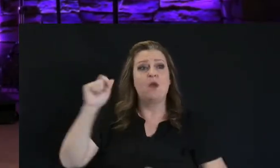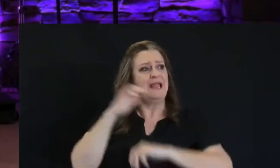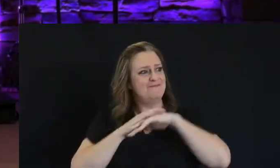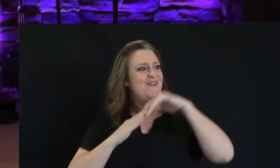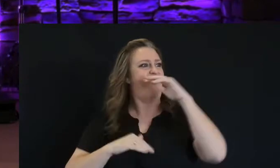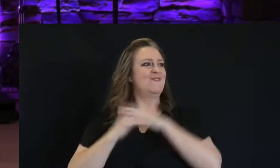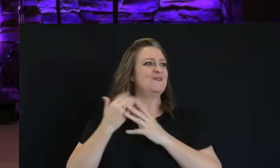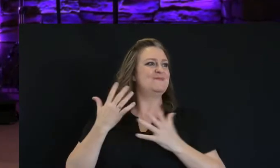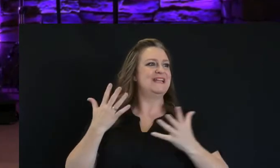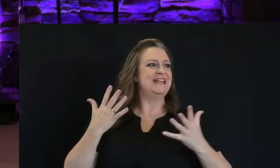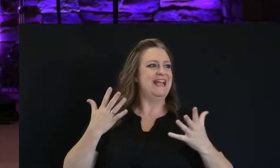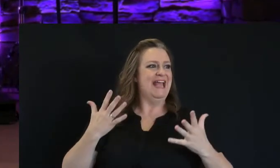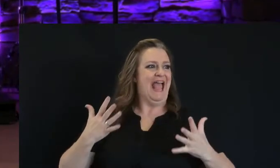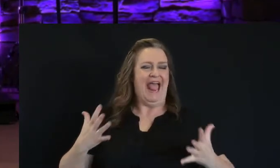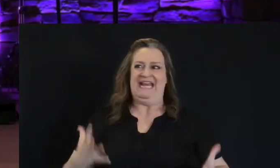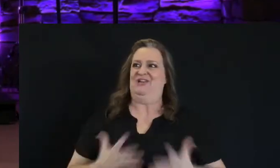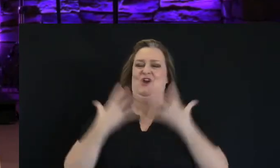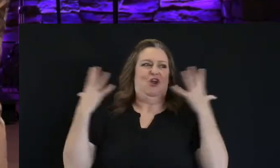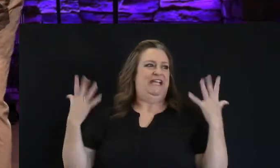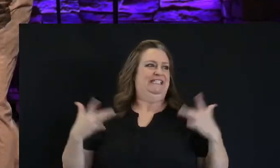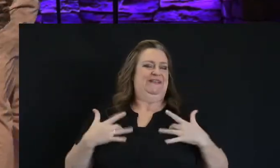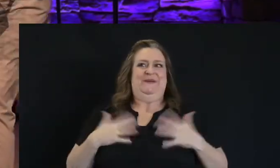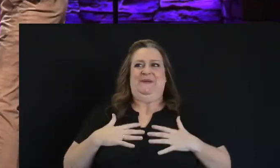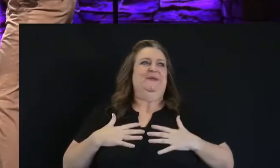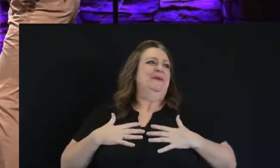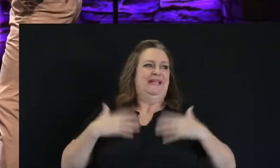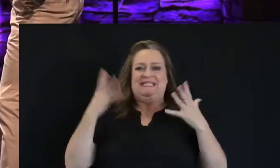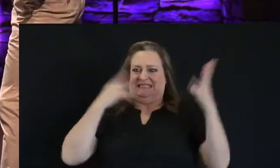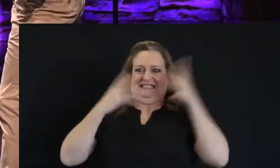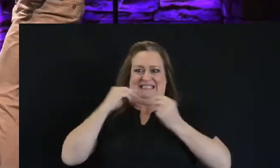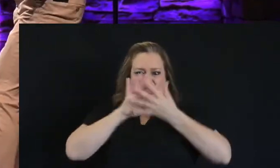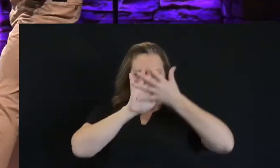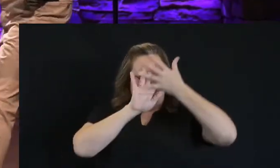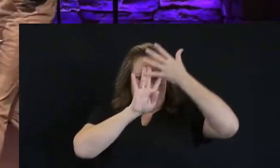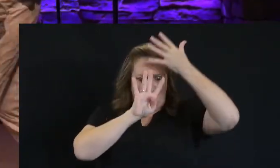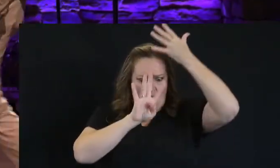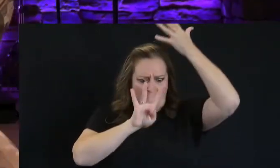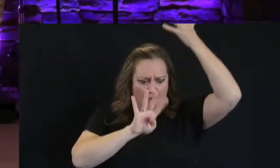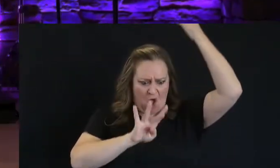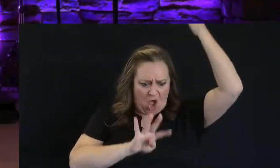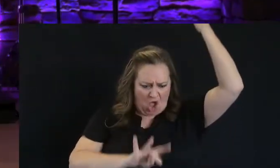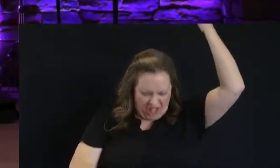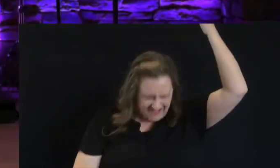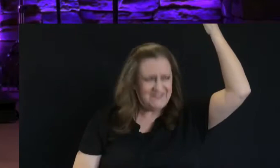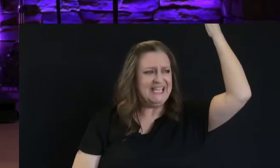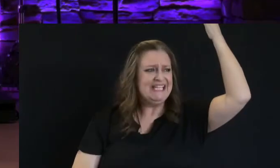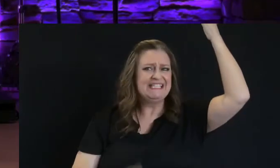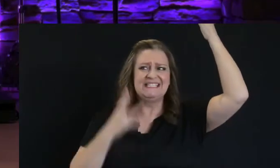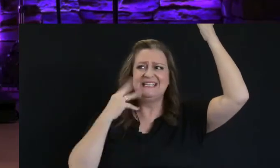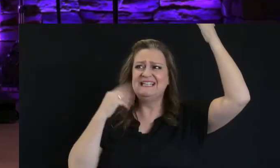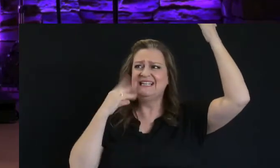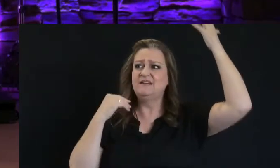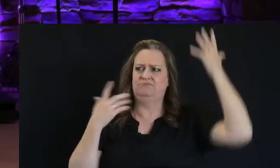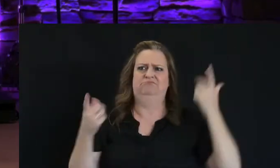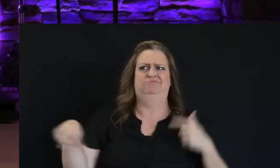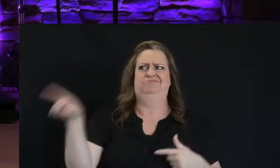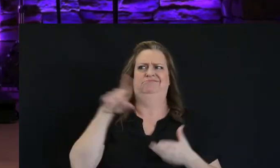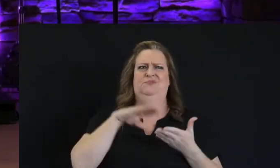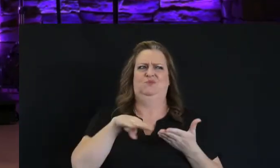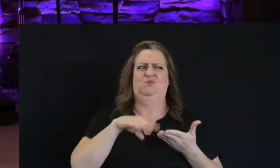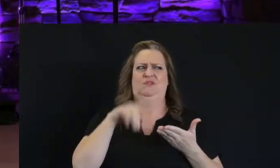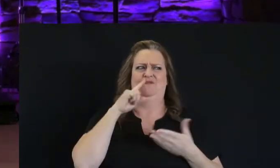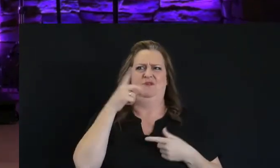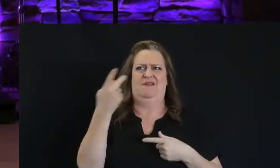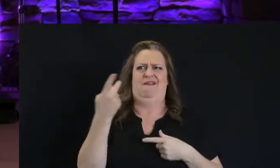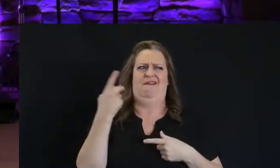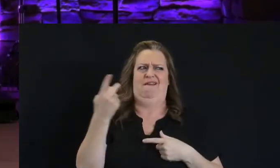encouraged, and overflowing with thanksgiving despite having gone through all of this, then I ask you, what excuse do you and I have for not